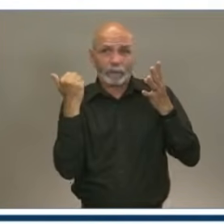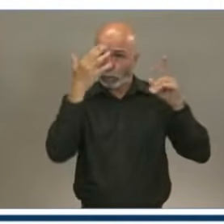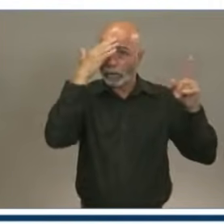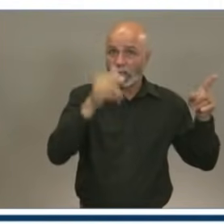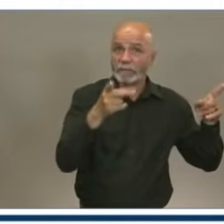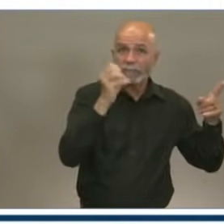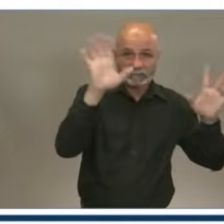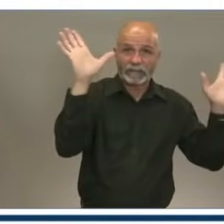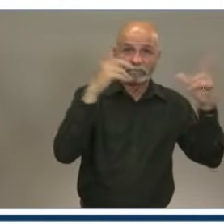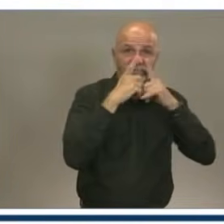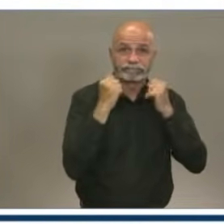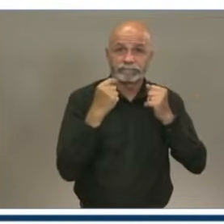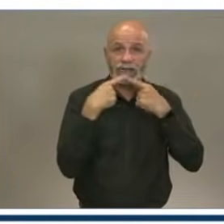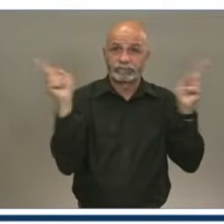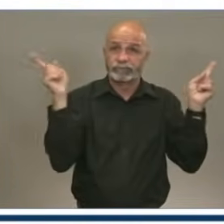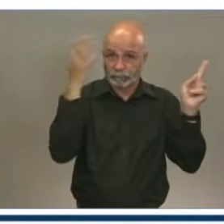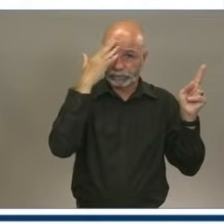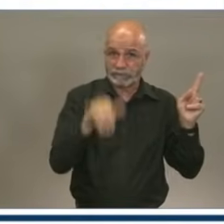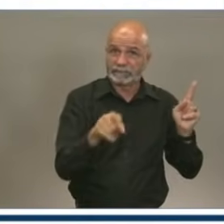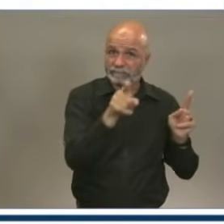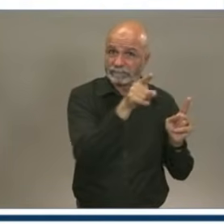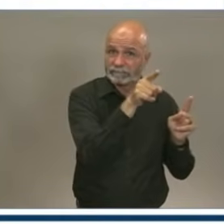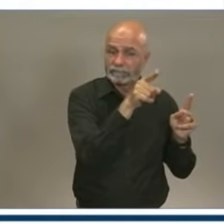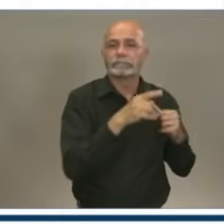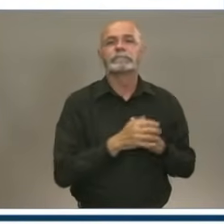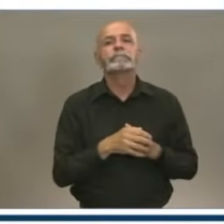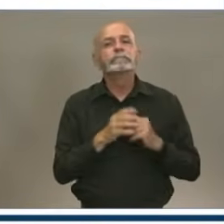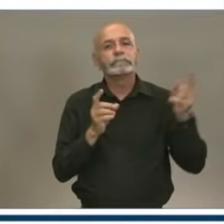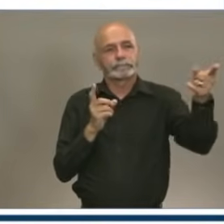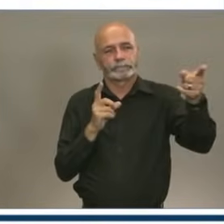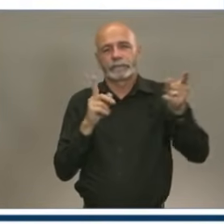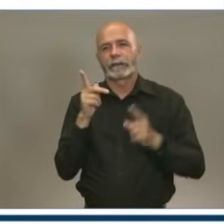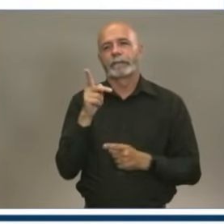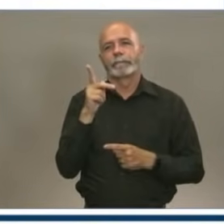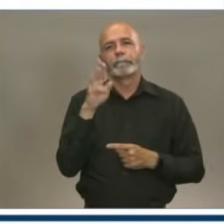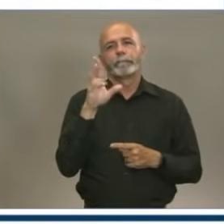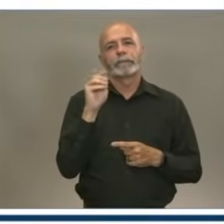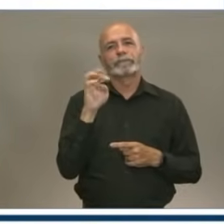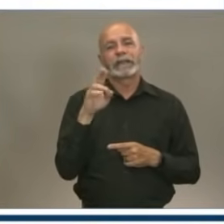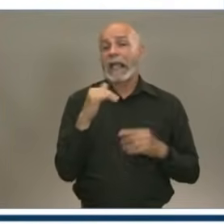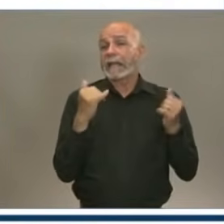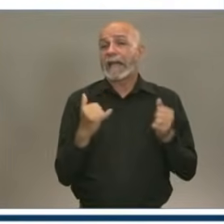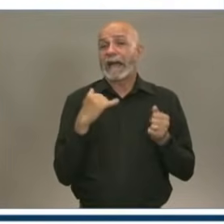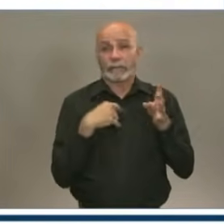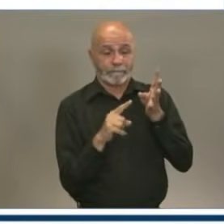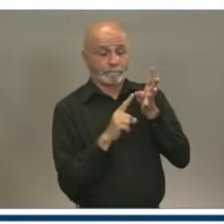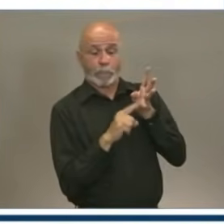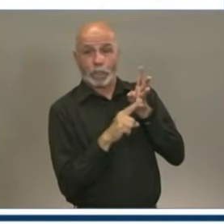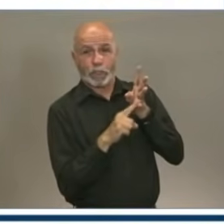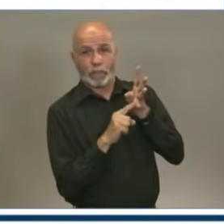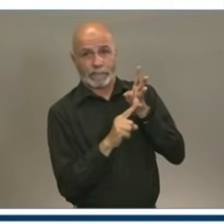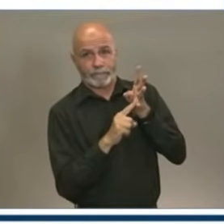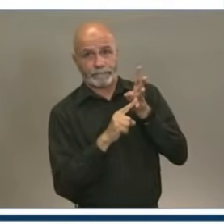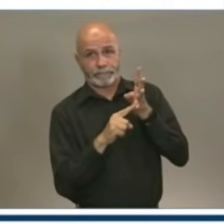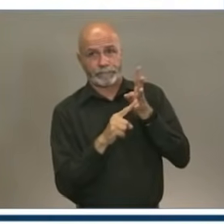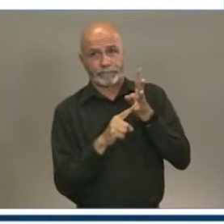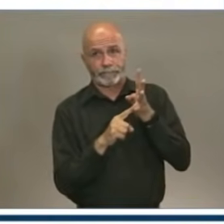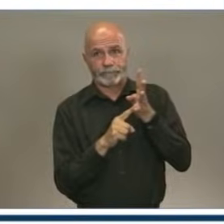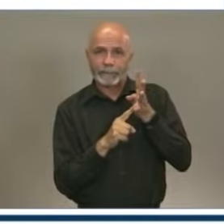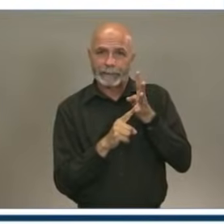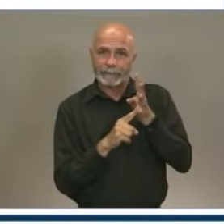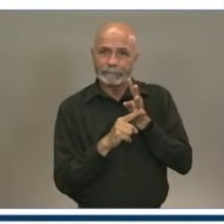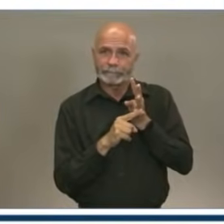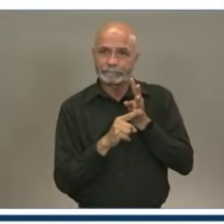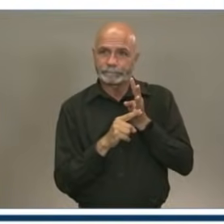this announcement? Well, phase 4 is what we're looking forward to now, which does ease some mask requirements. So we're going to continue with